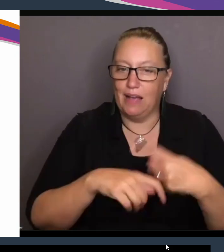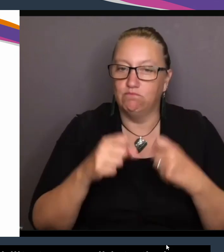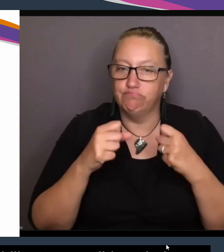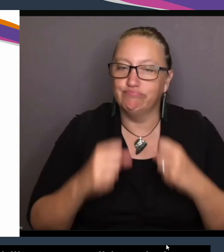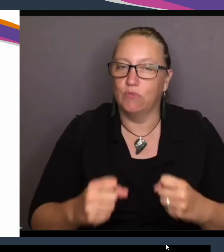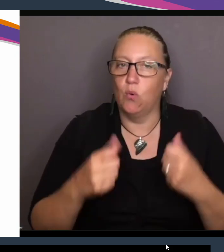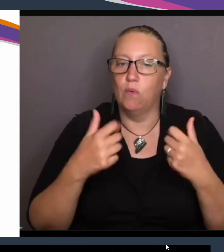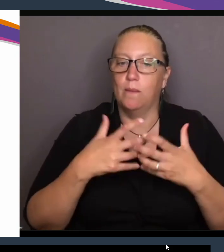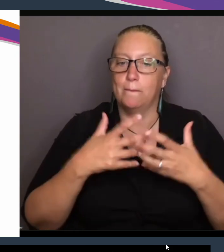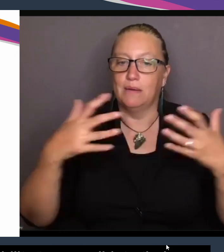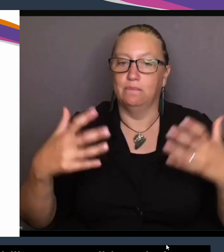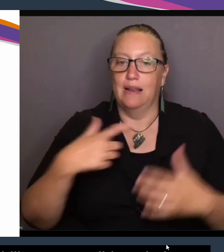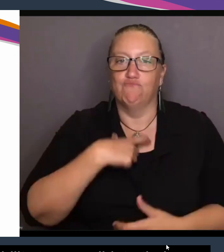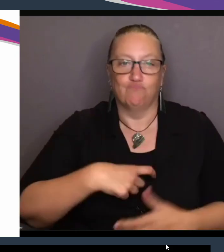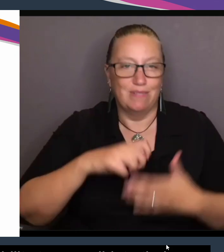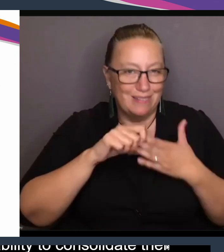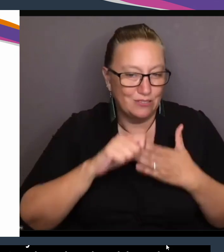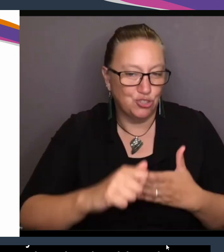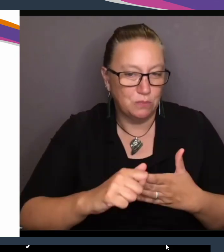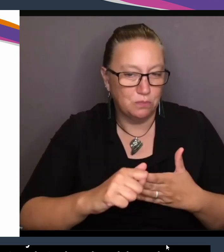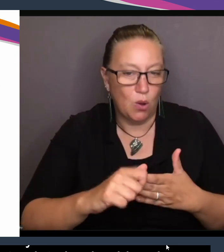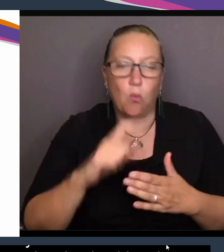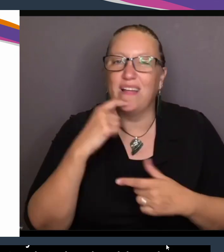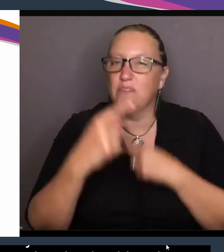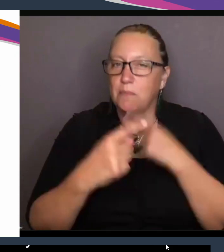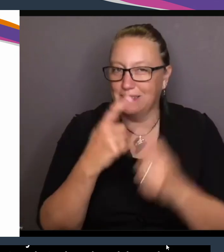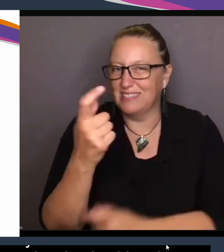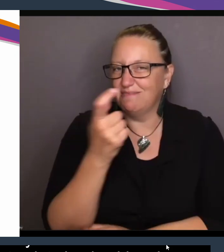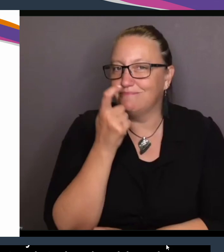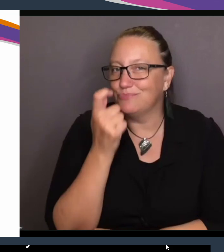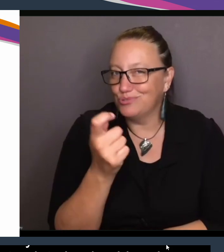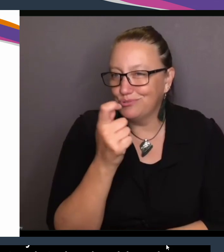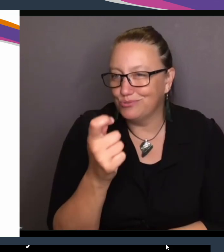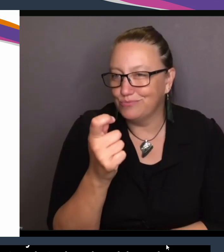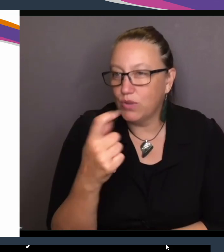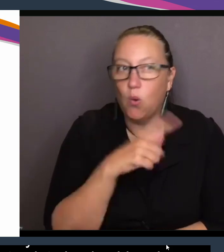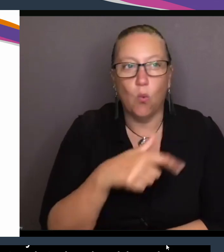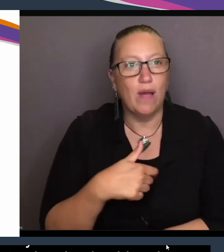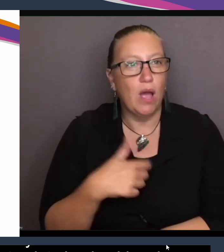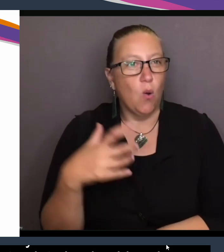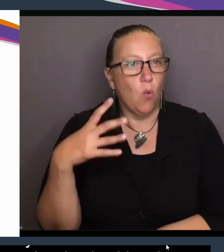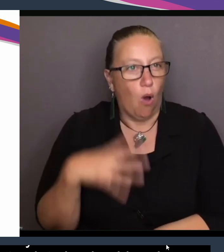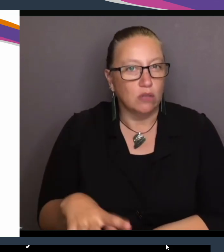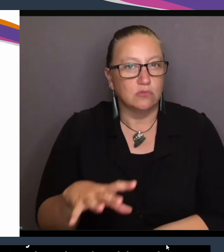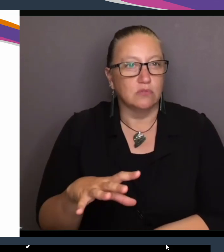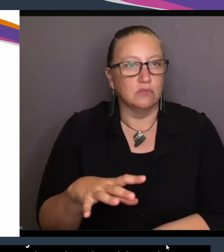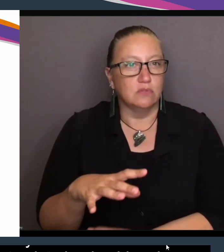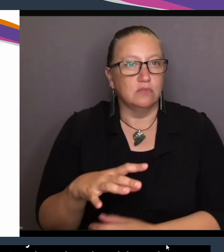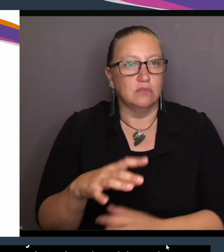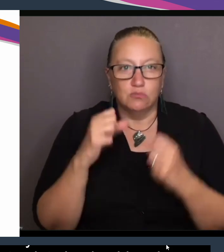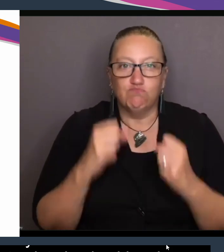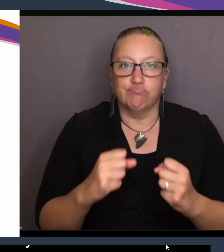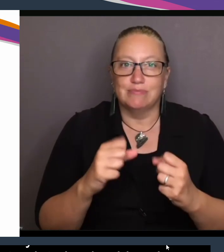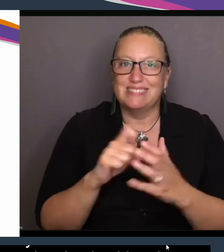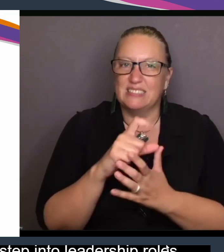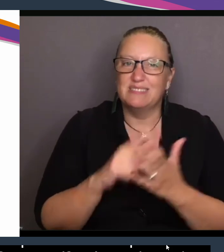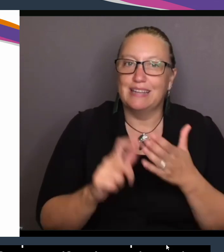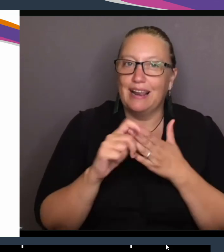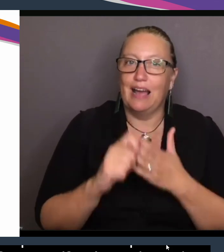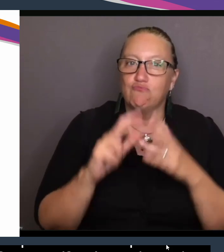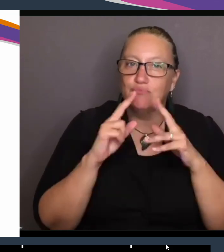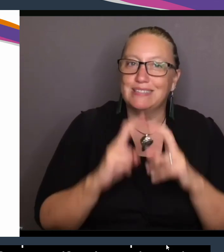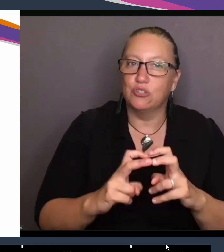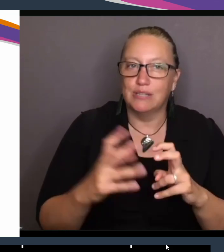serious about disability-led research, we must also be serious about disability-led research leadership. And that